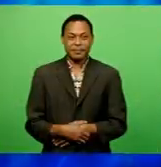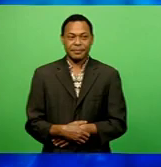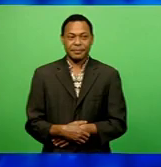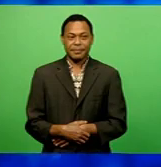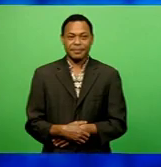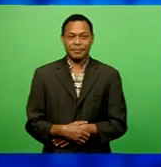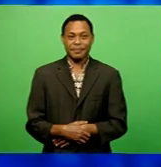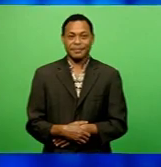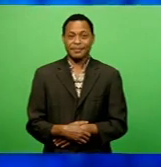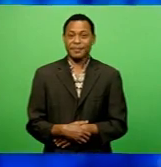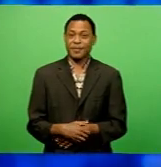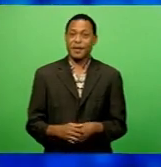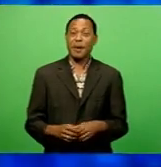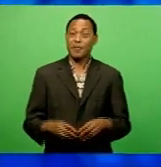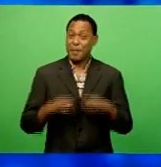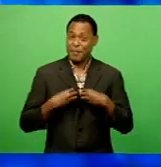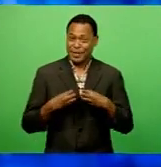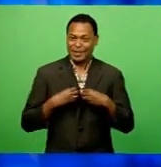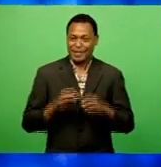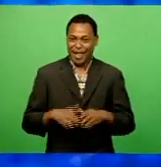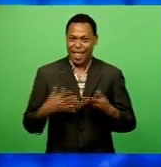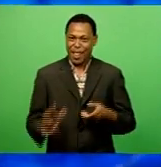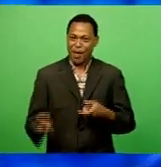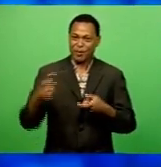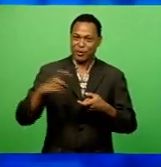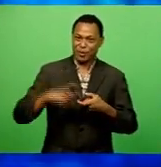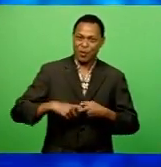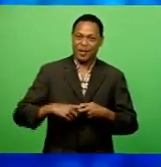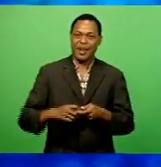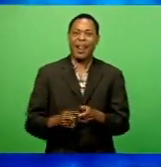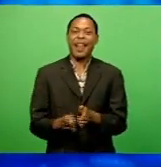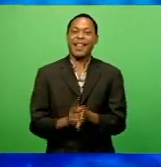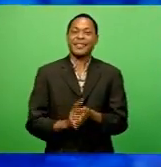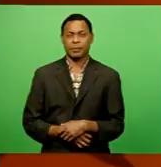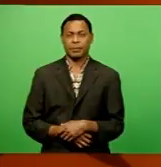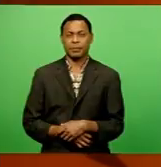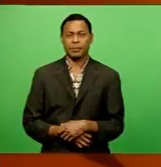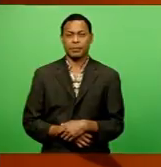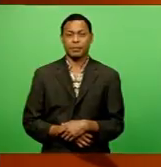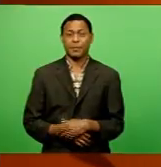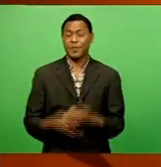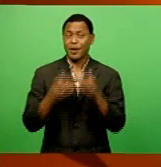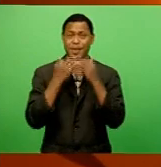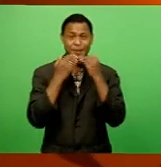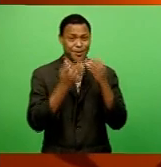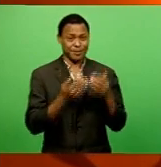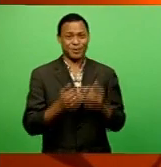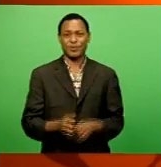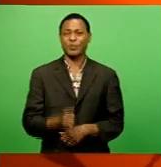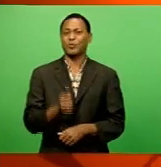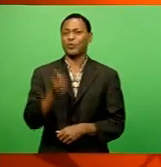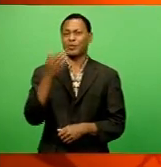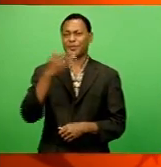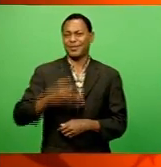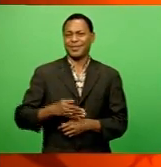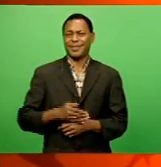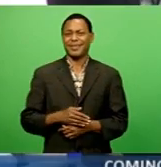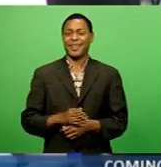And that's it from Business Tonight. We now join Jamie with the latest in sports. Thank you and good evening. Ahead in